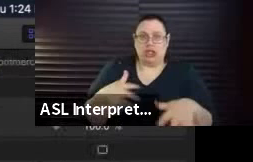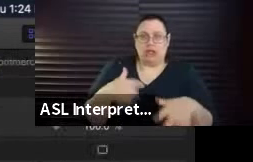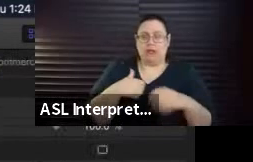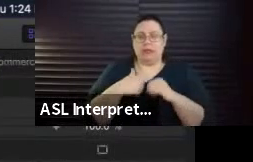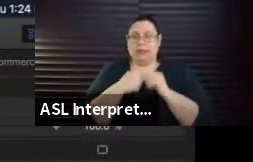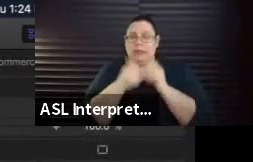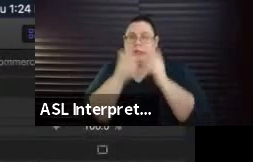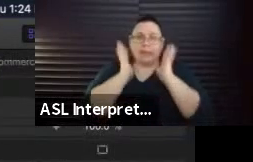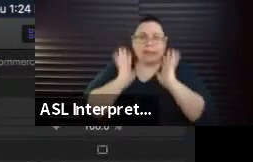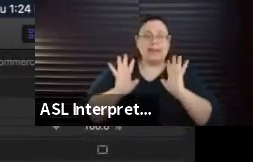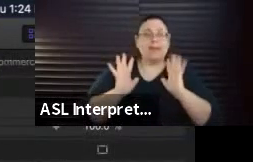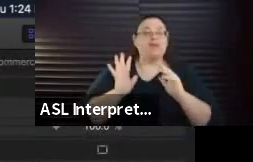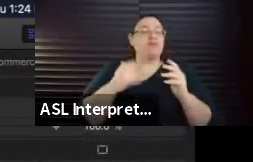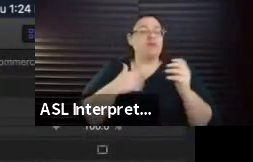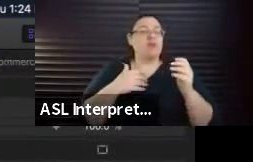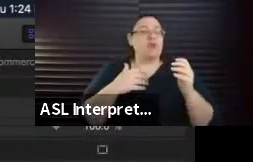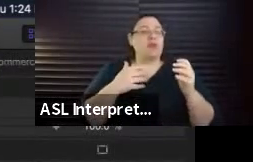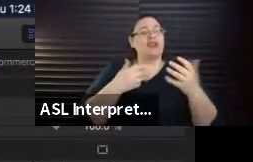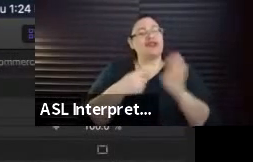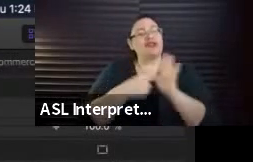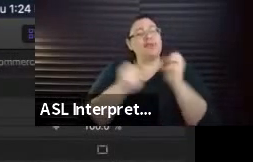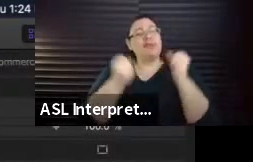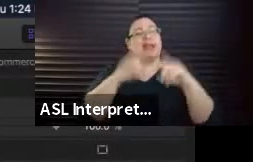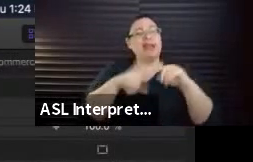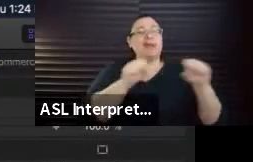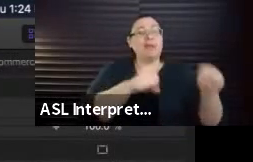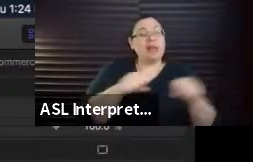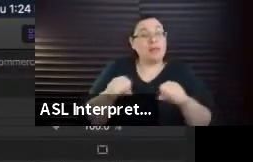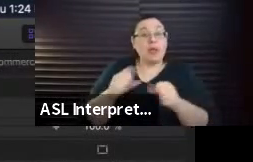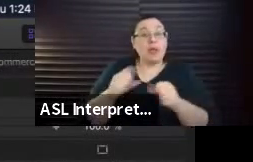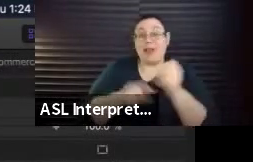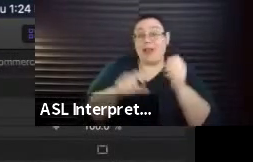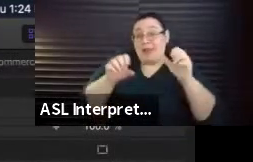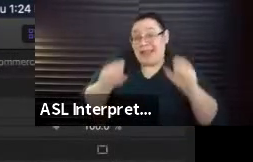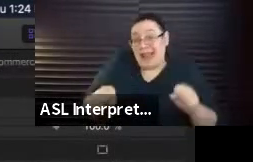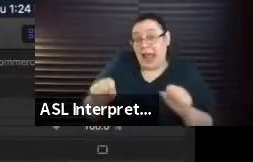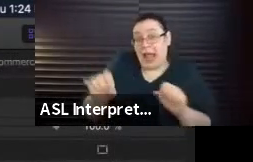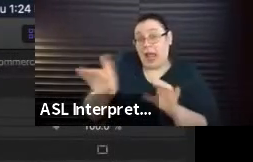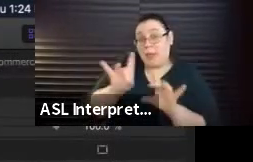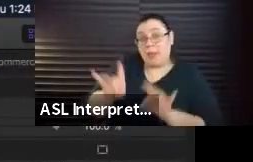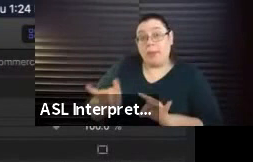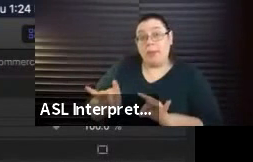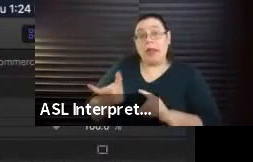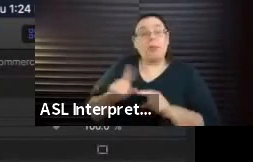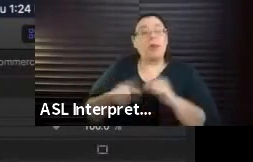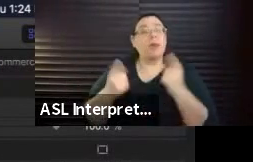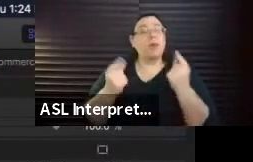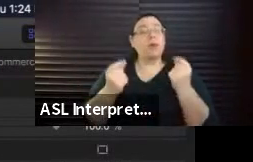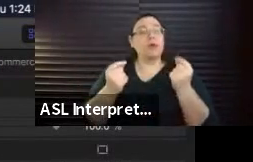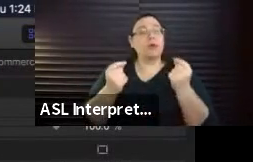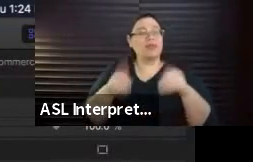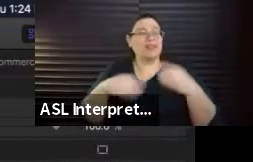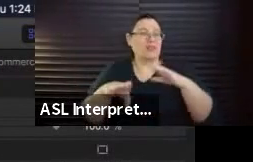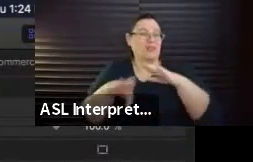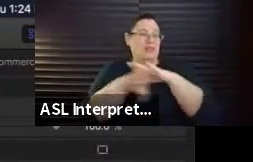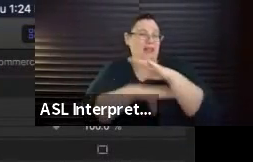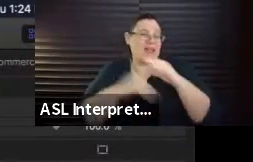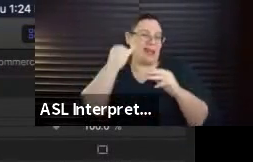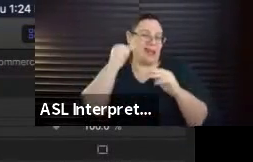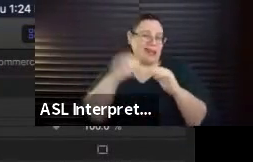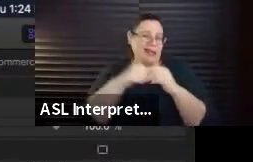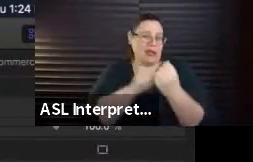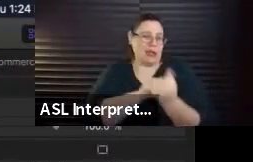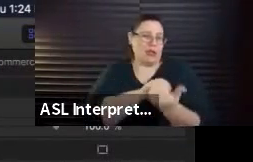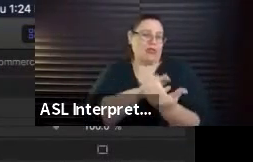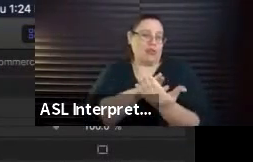there's a lot of controls, there's a lot of possibilities, things you could do, but what we're really gonna try and do is give you some basics to help approach these things so you can turn